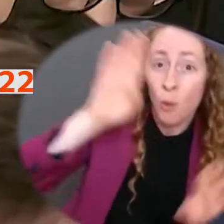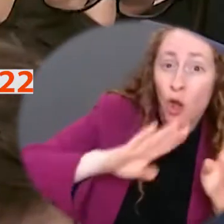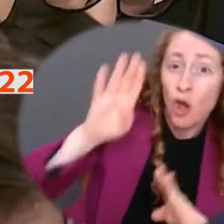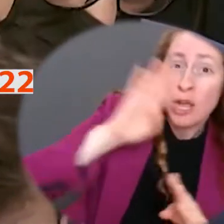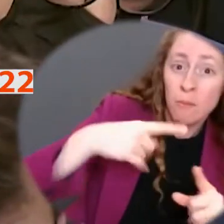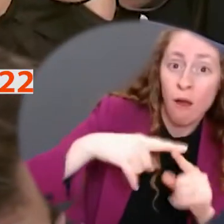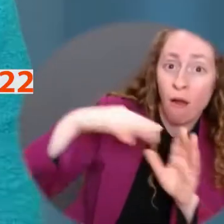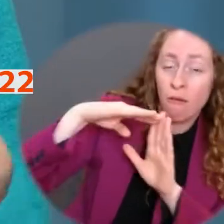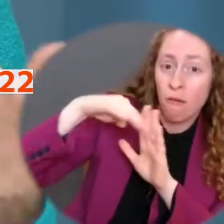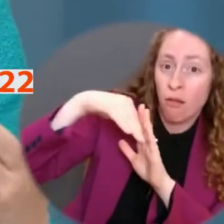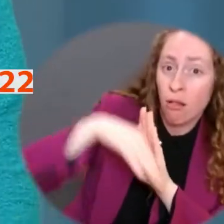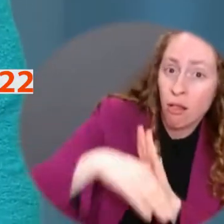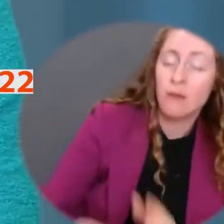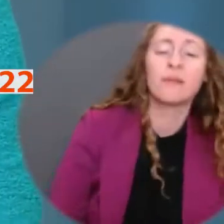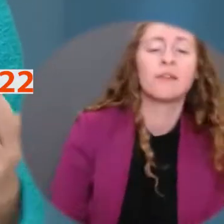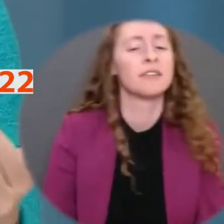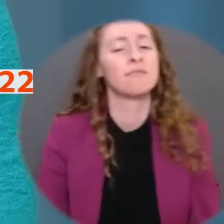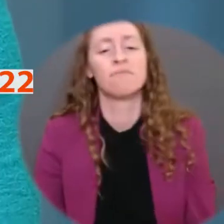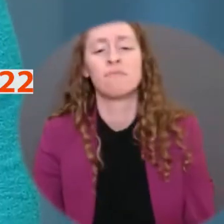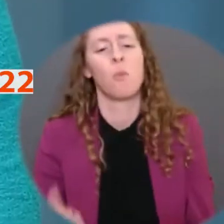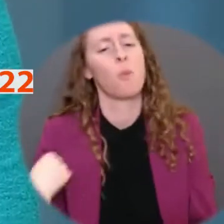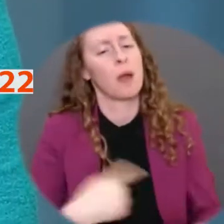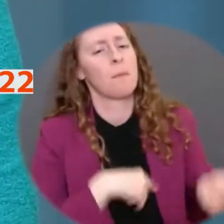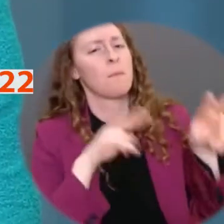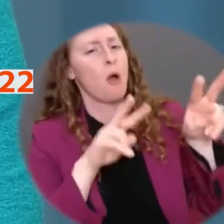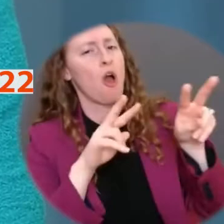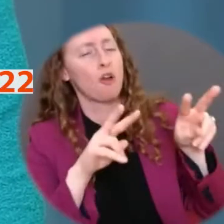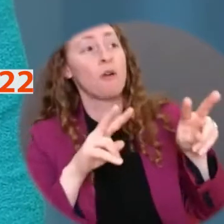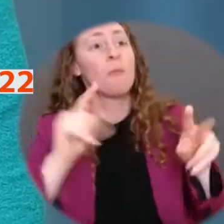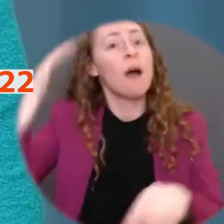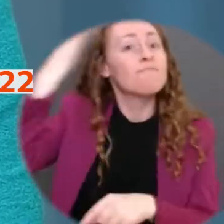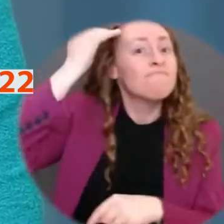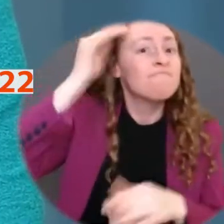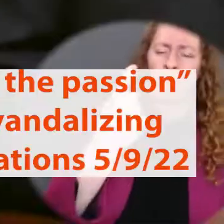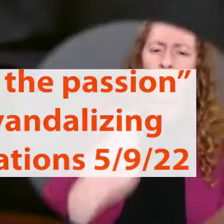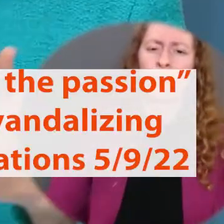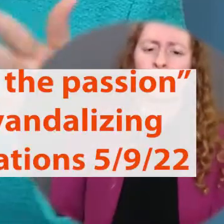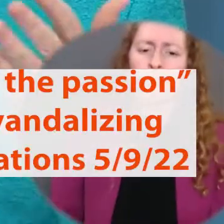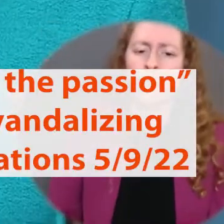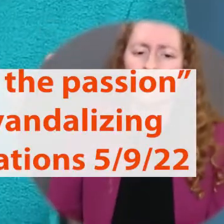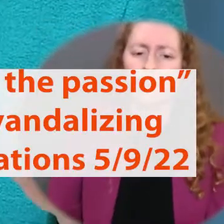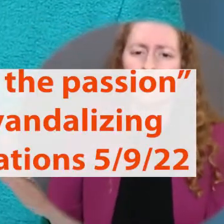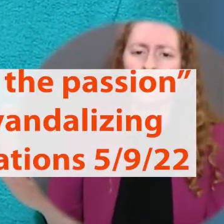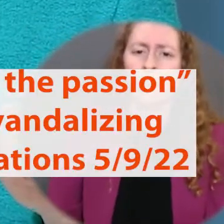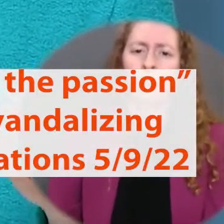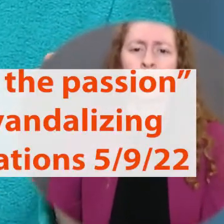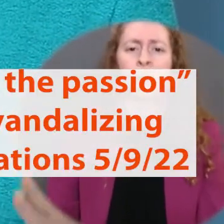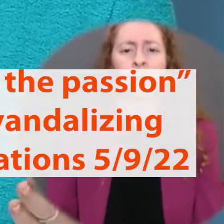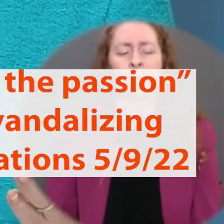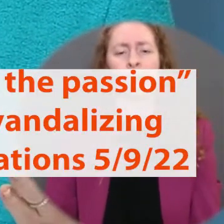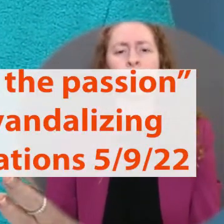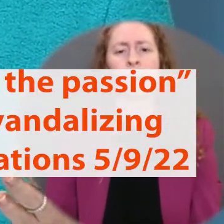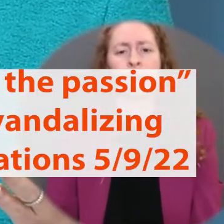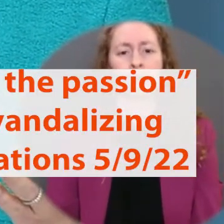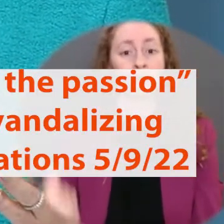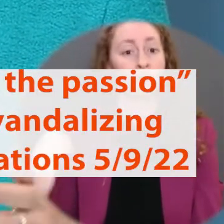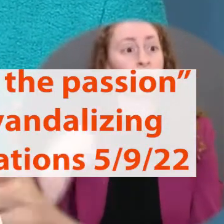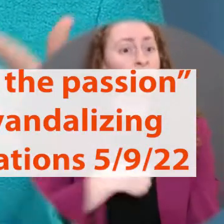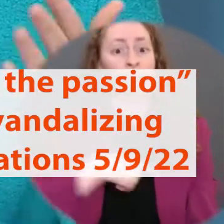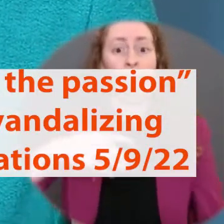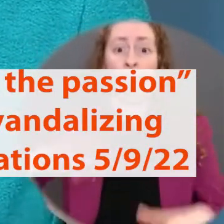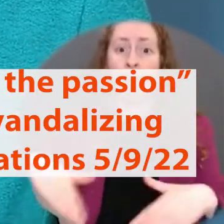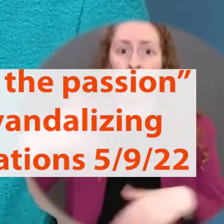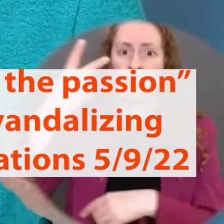recession? Again, we monitor it. We are continuing to. We're not predicting that at this point in time. We have not seen violence